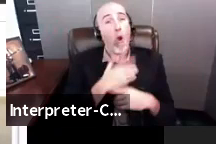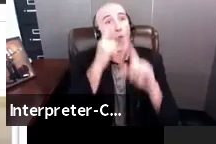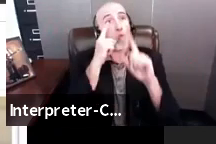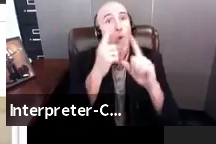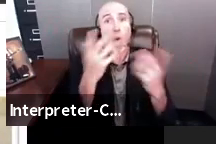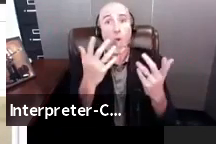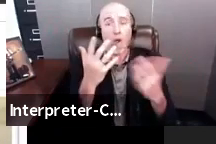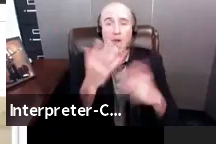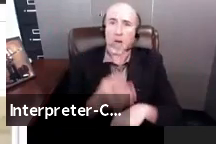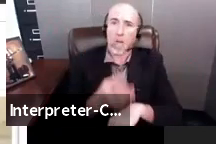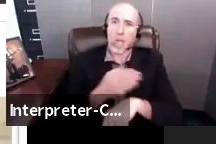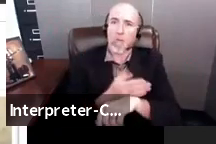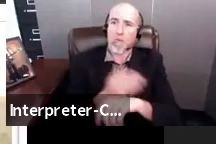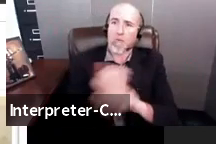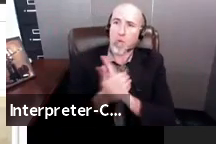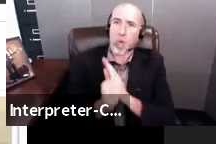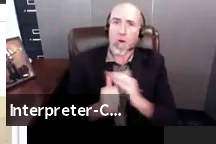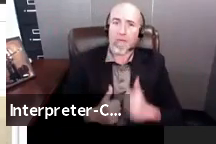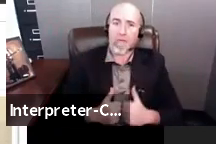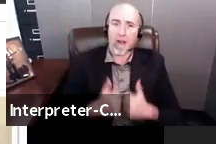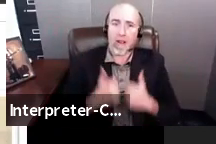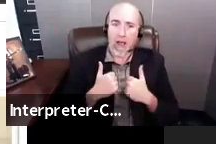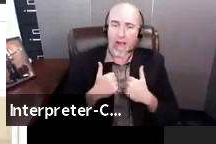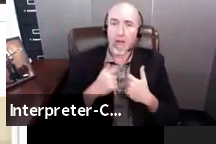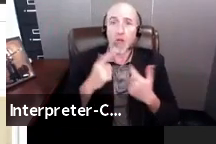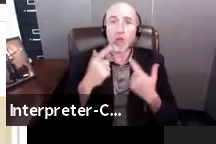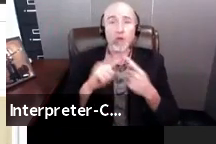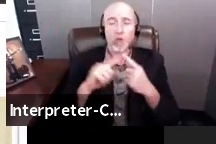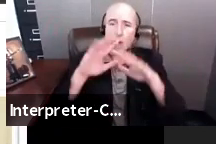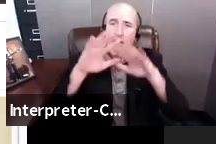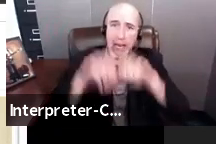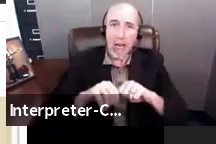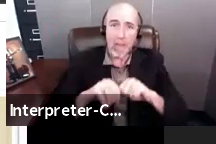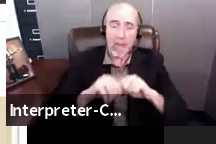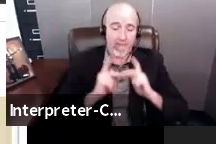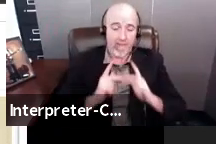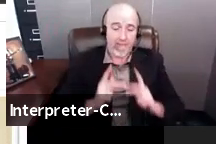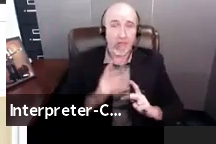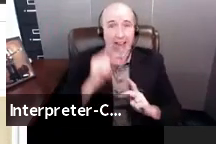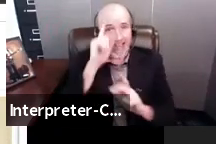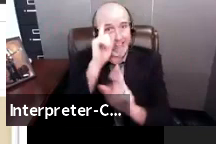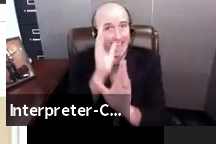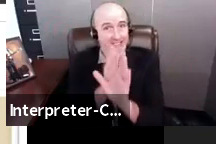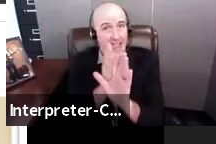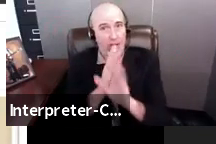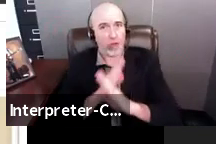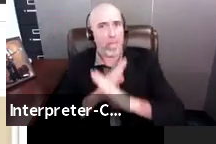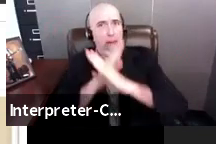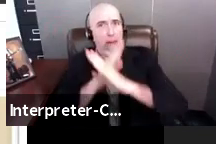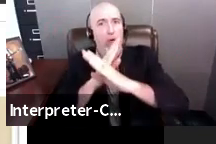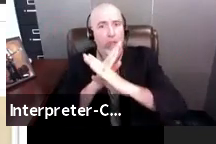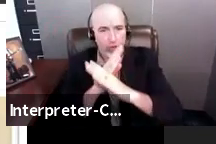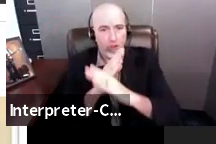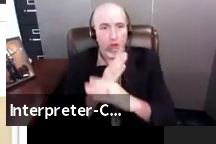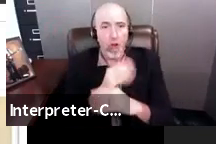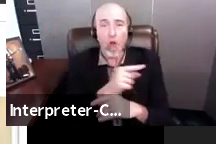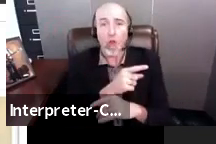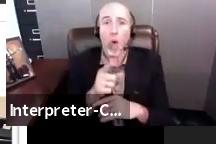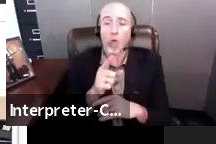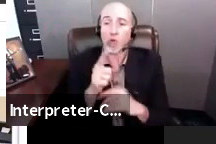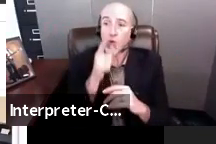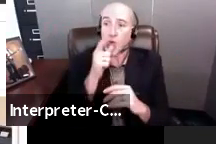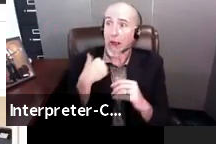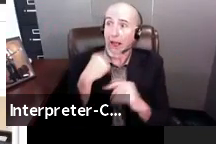life for the disabled by working to eliminate physical and psychological barriers those with disabilities face every